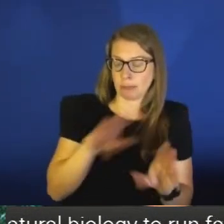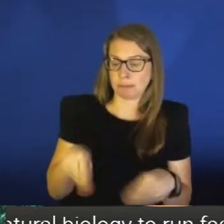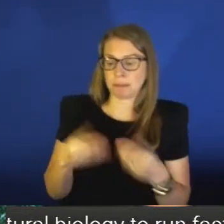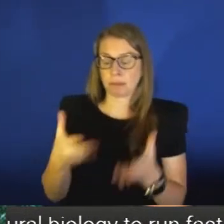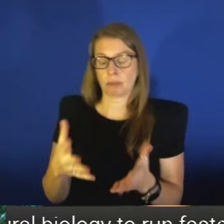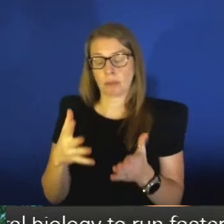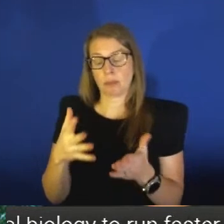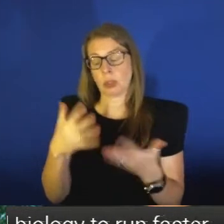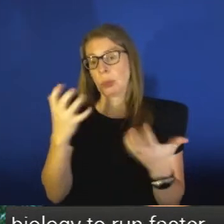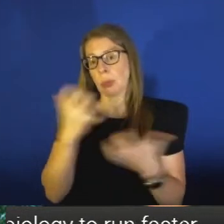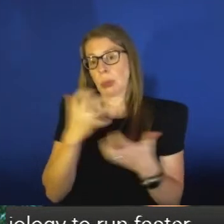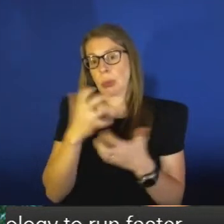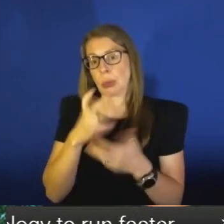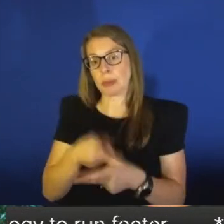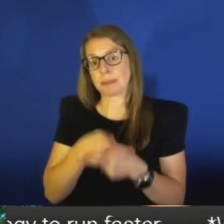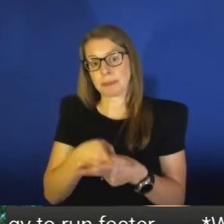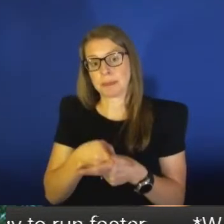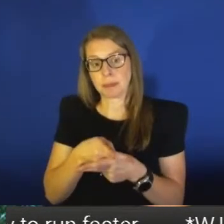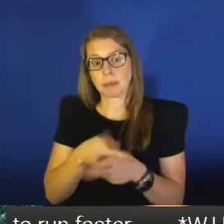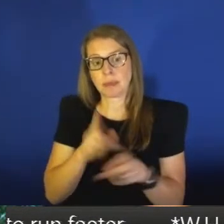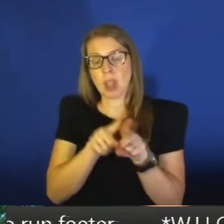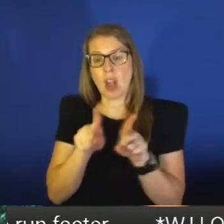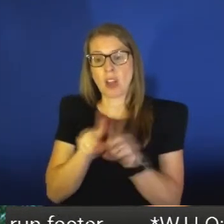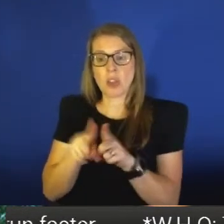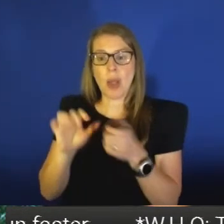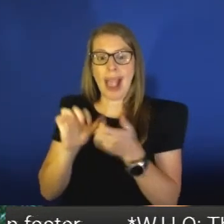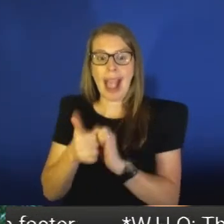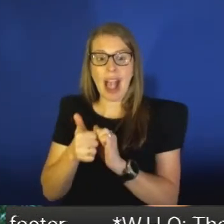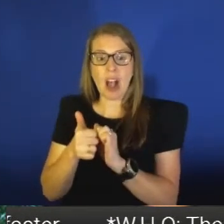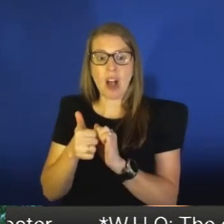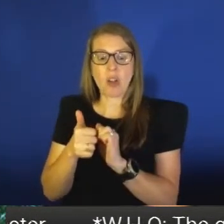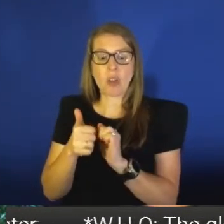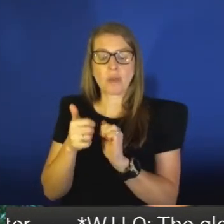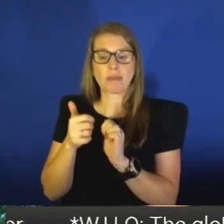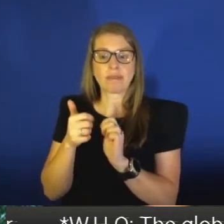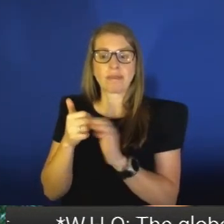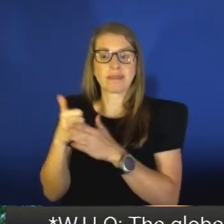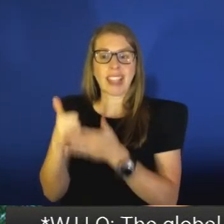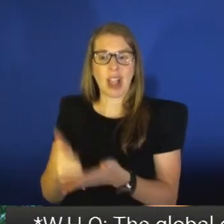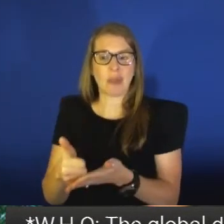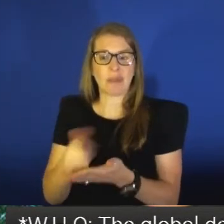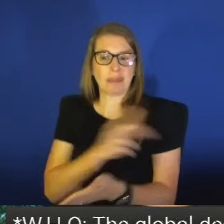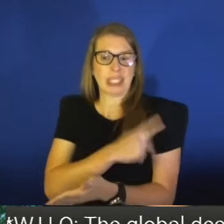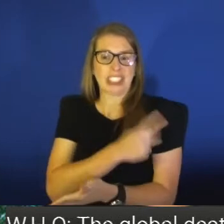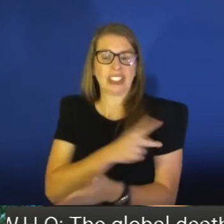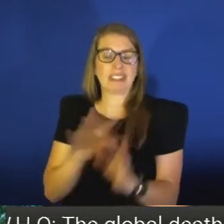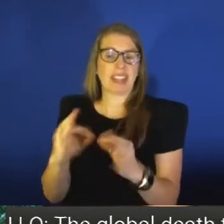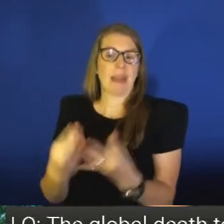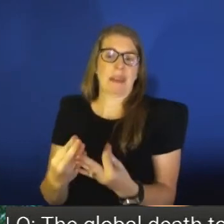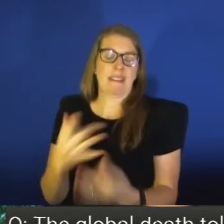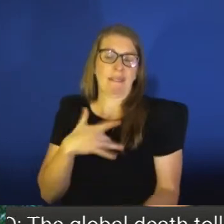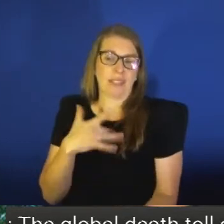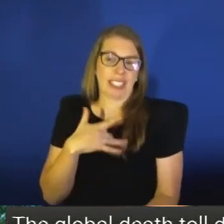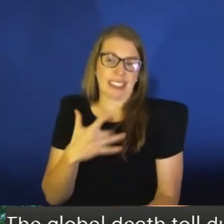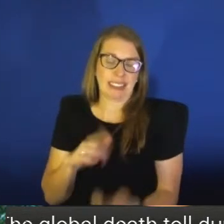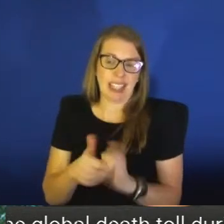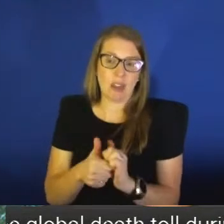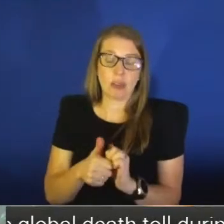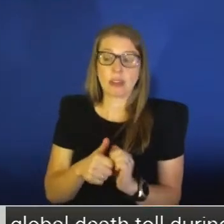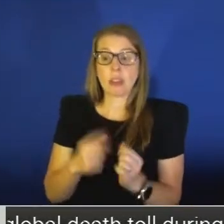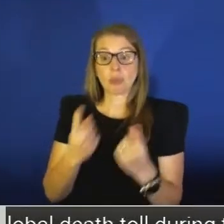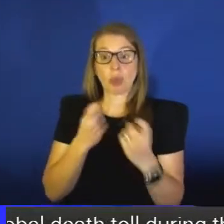care, but it's also the way they make patients and families feel. And I think they answer questions, and they